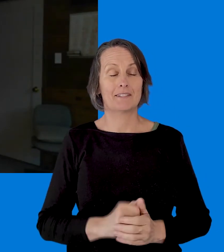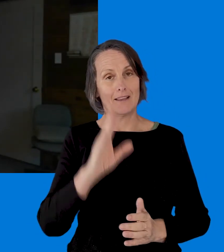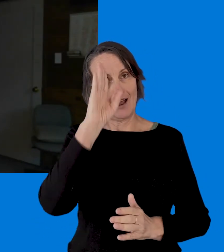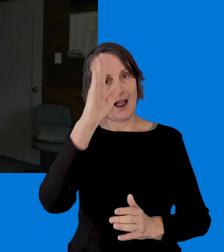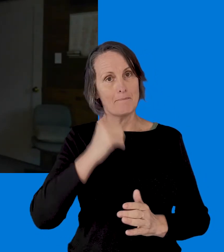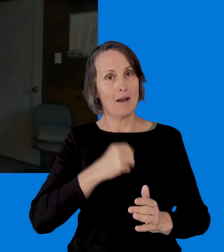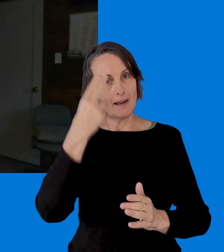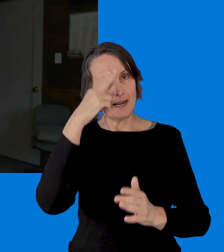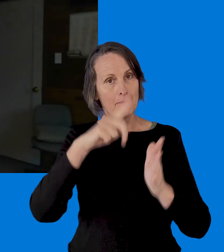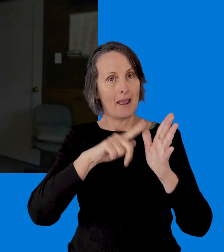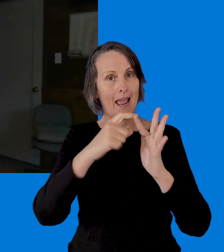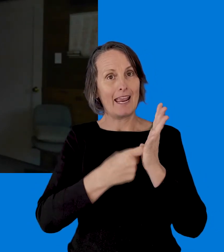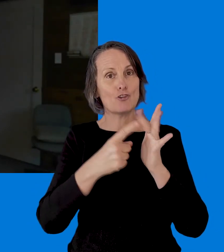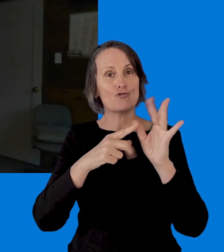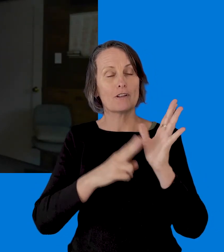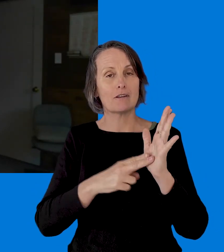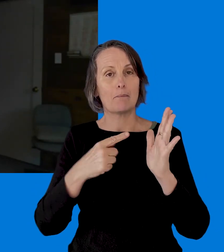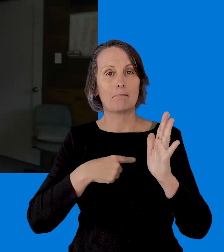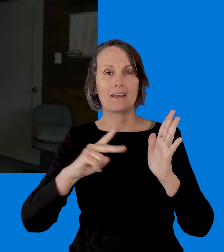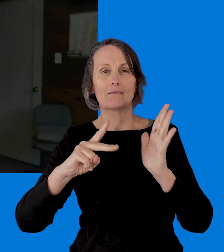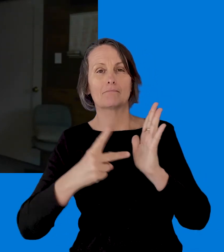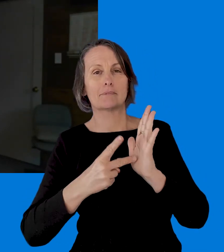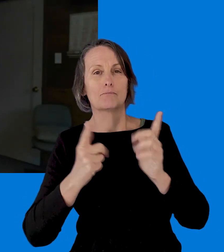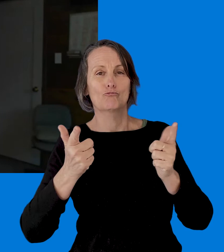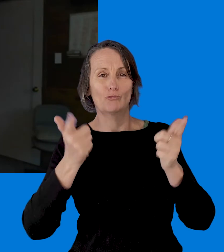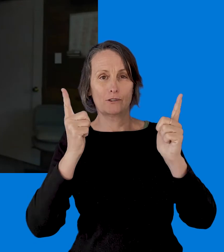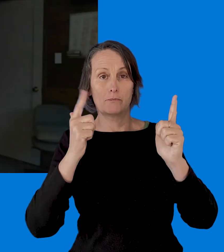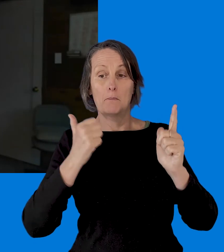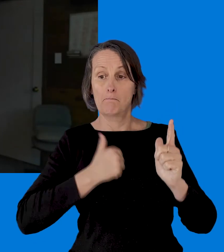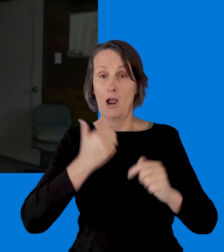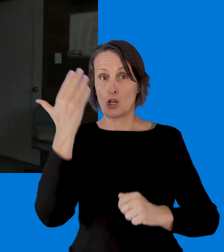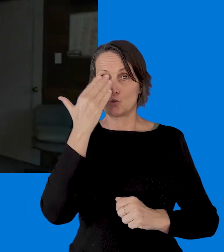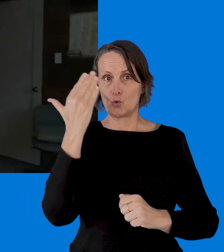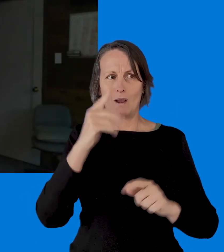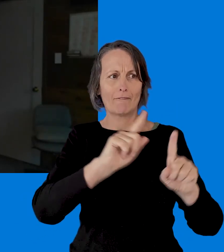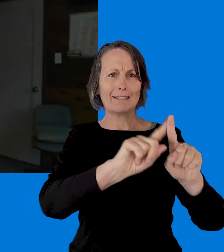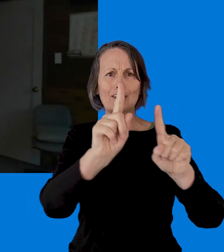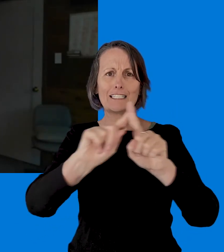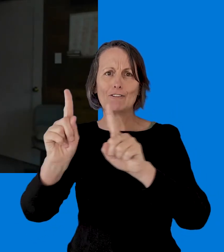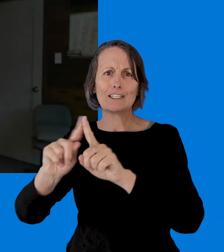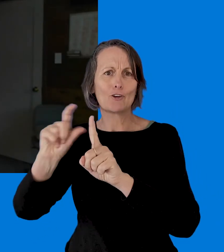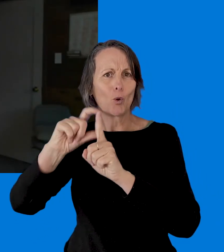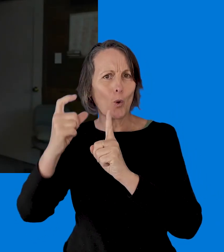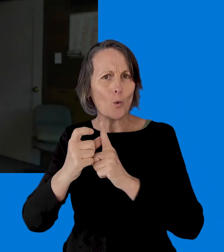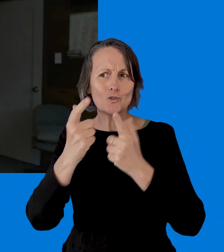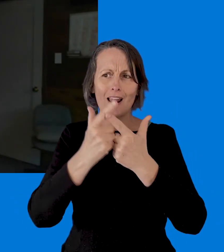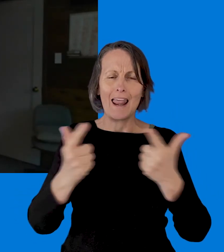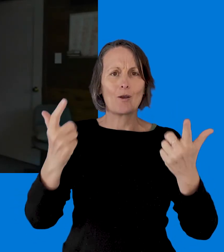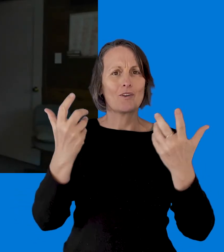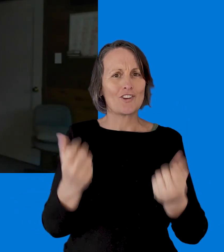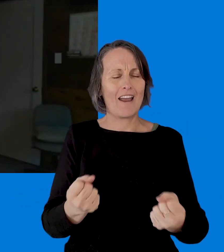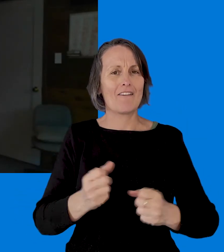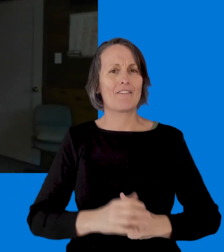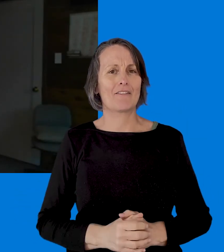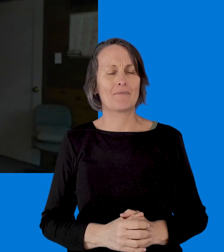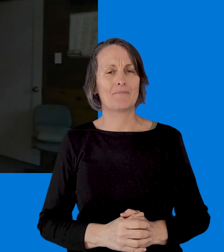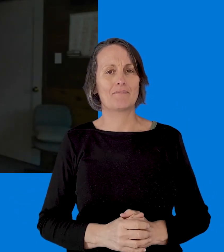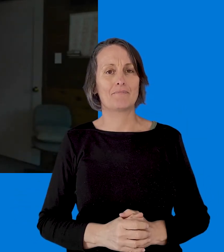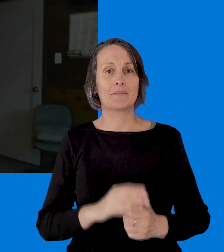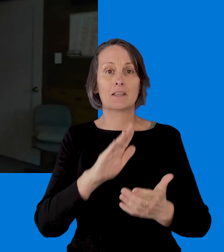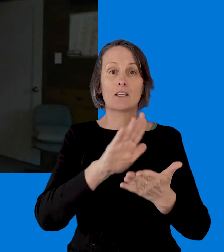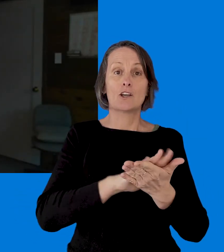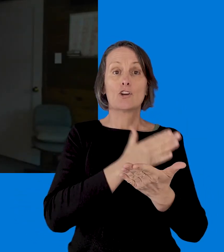school is a very multicultural school. My question is, do you have any tips to improve the translation accuracy without using a wireless